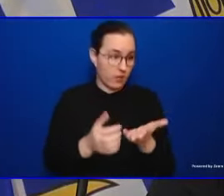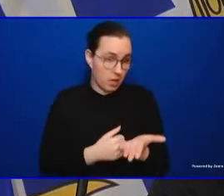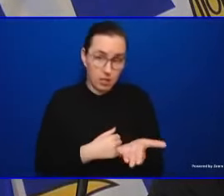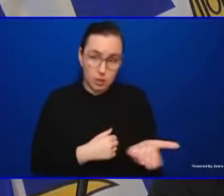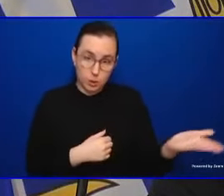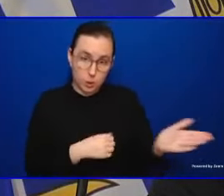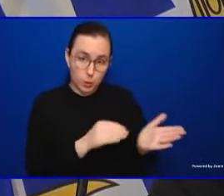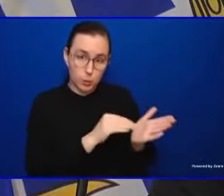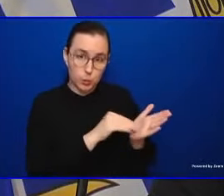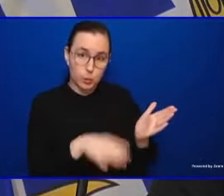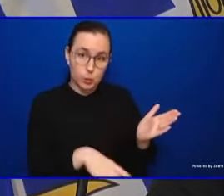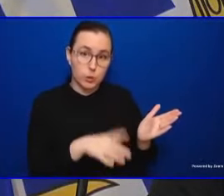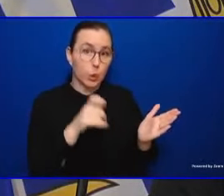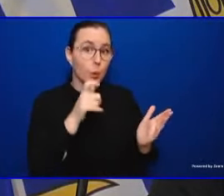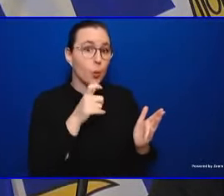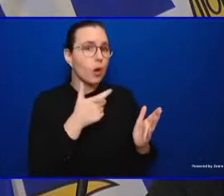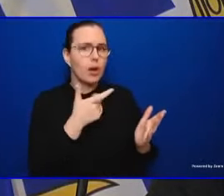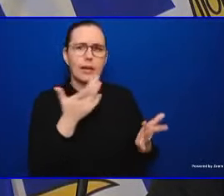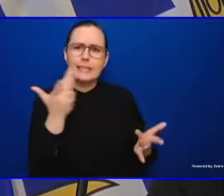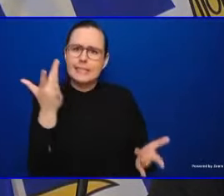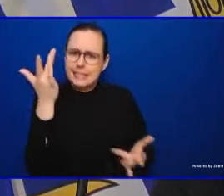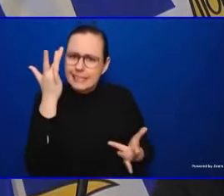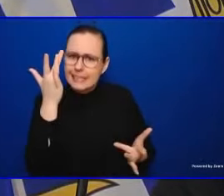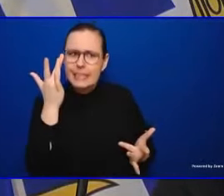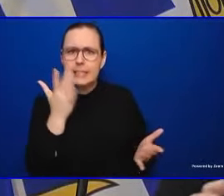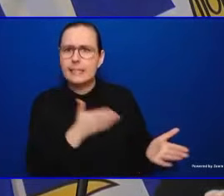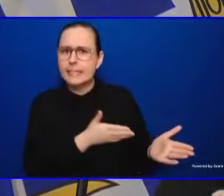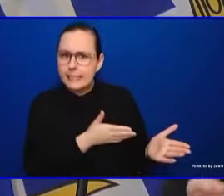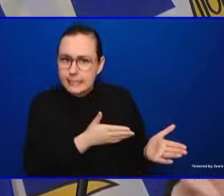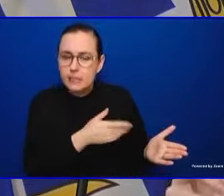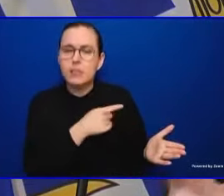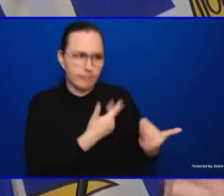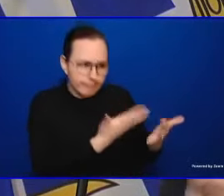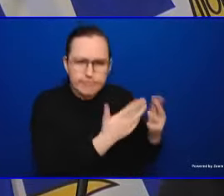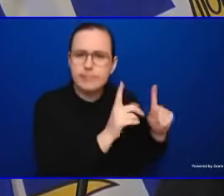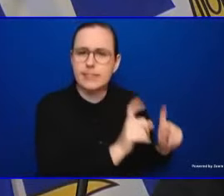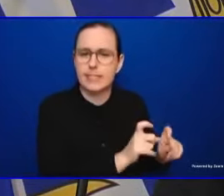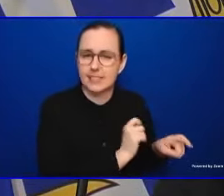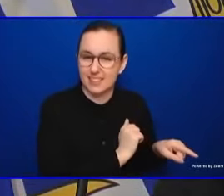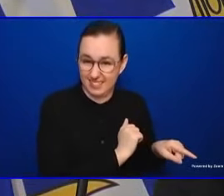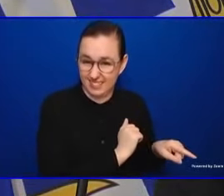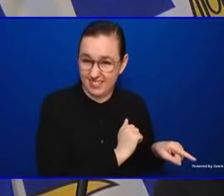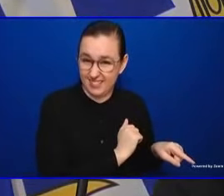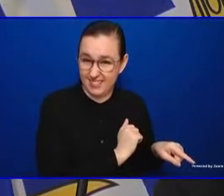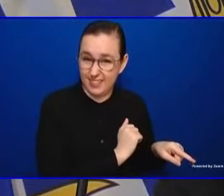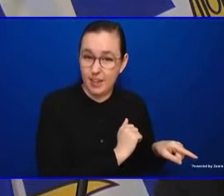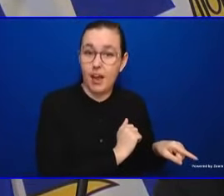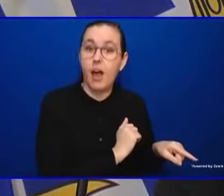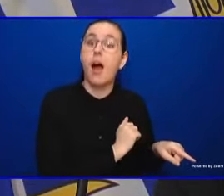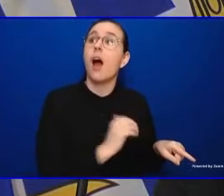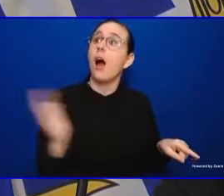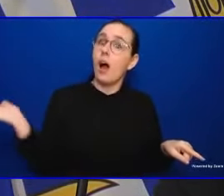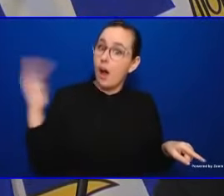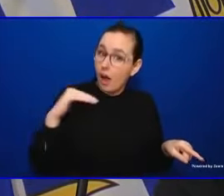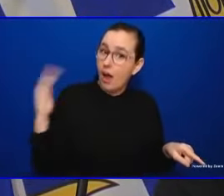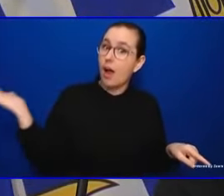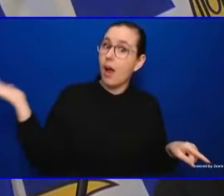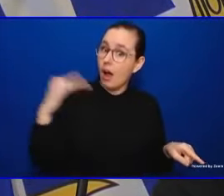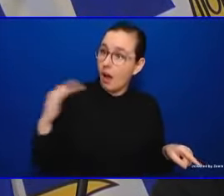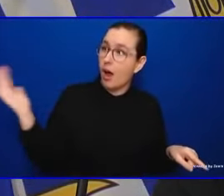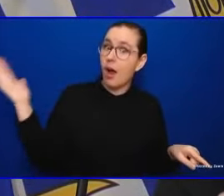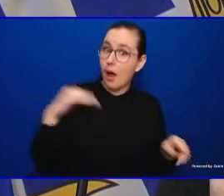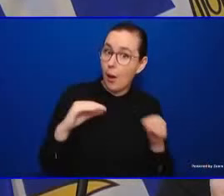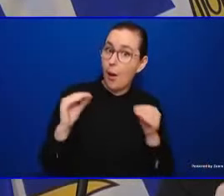system, and eventually, as we get more available tests, to be able to support families to do the tests at